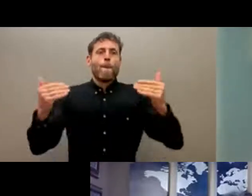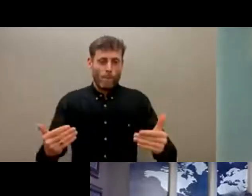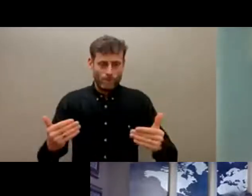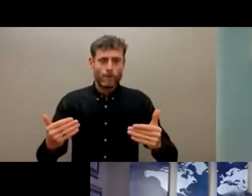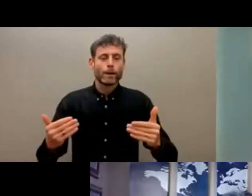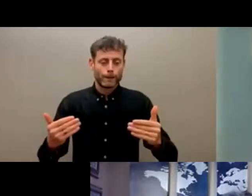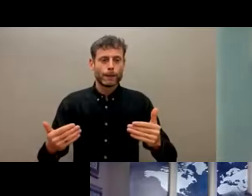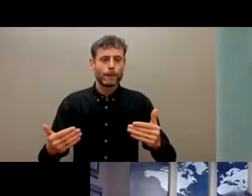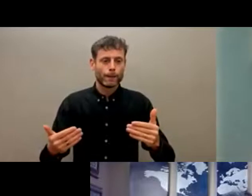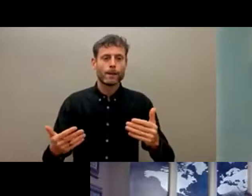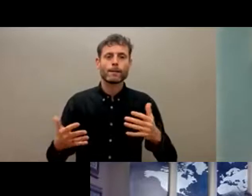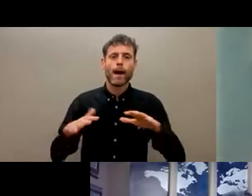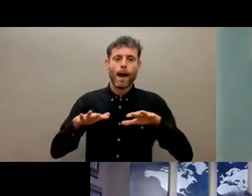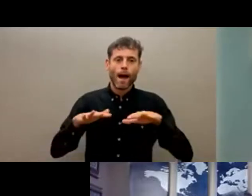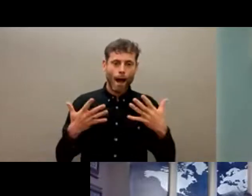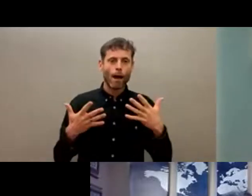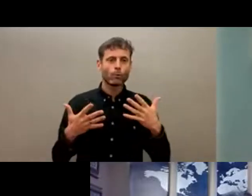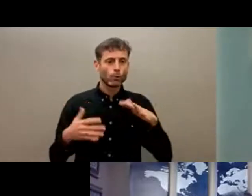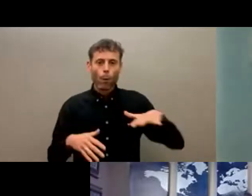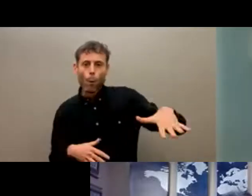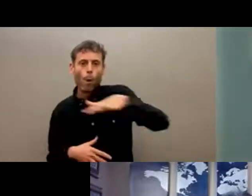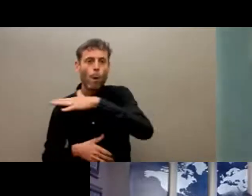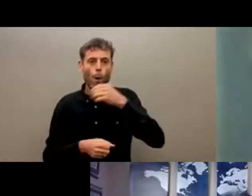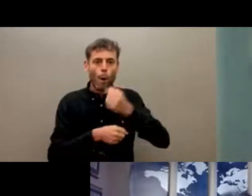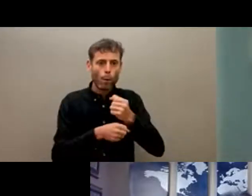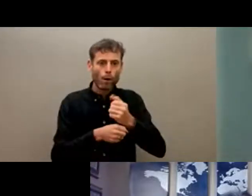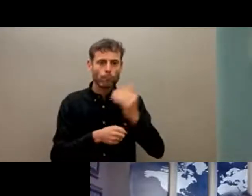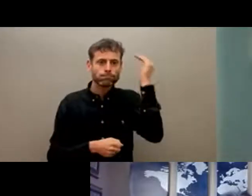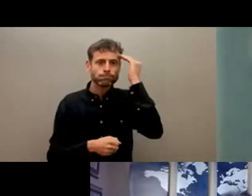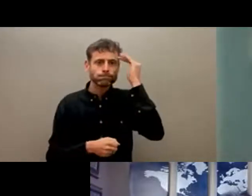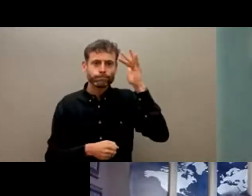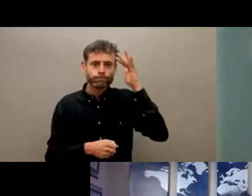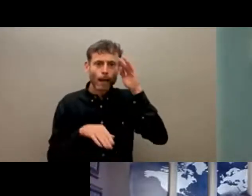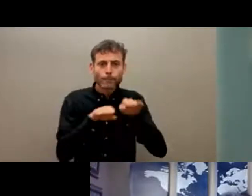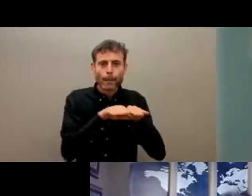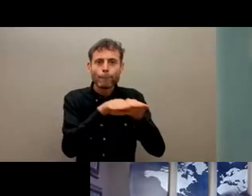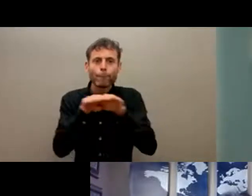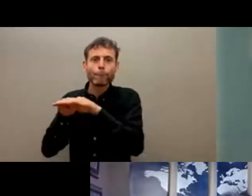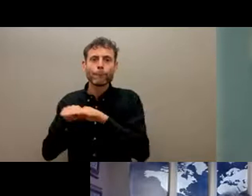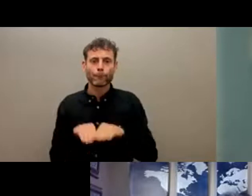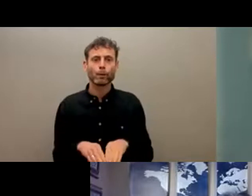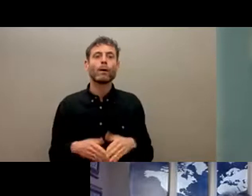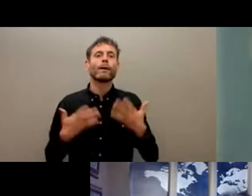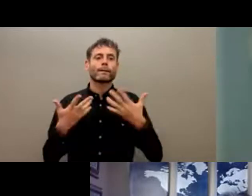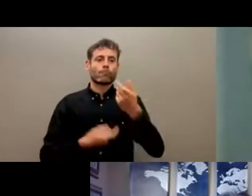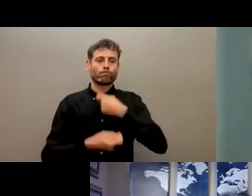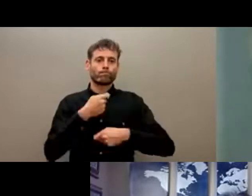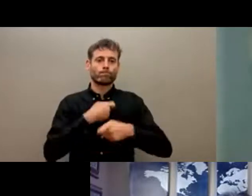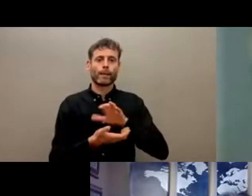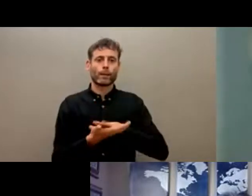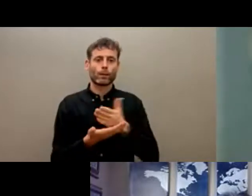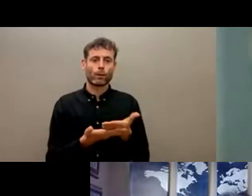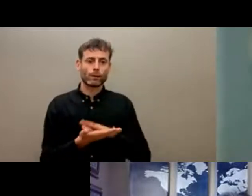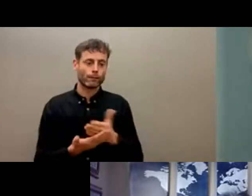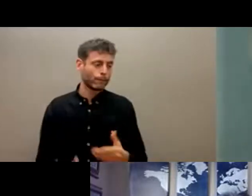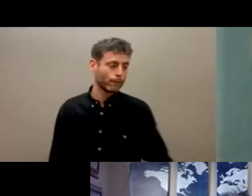across the broader organization. Okay, thanks, Sean. Yeah, you're quite similar to our engagement.